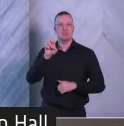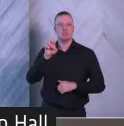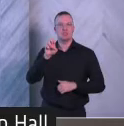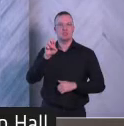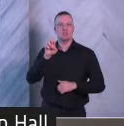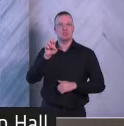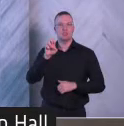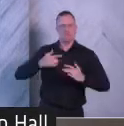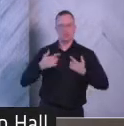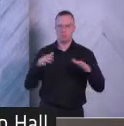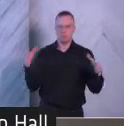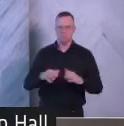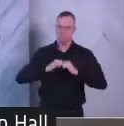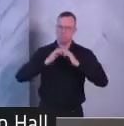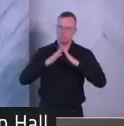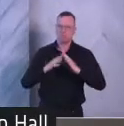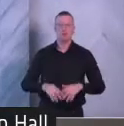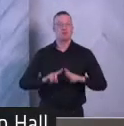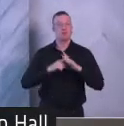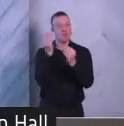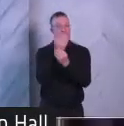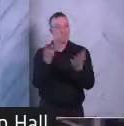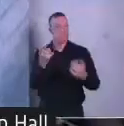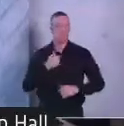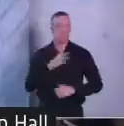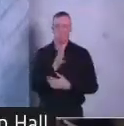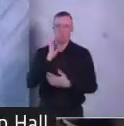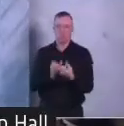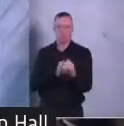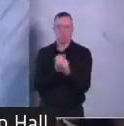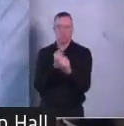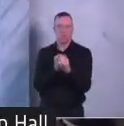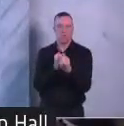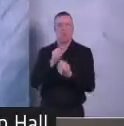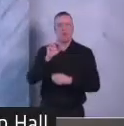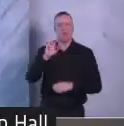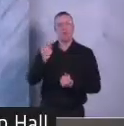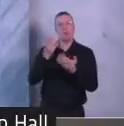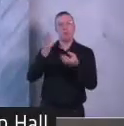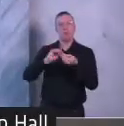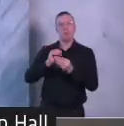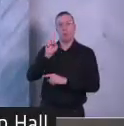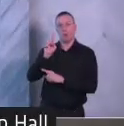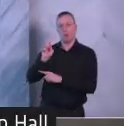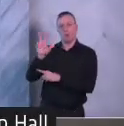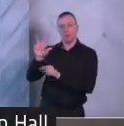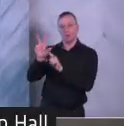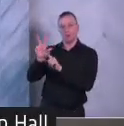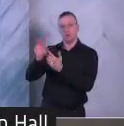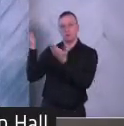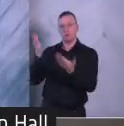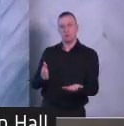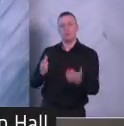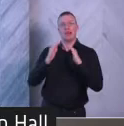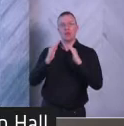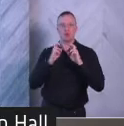event together. I'd start by saying that I was a very big supporter of Motion 103, which was brought to the floor of the House of